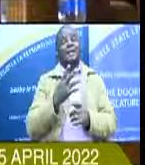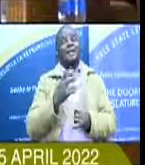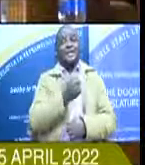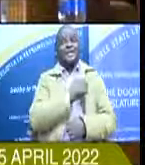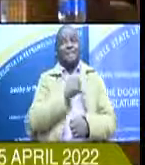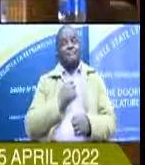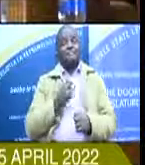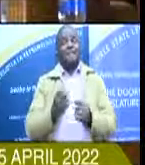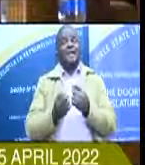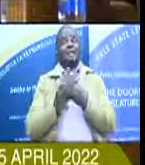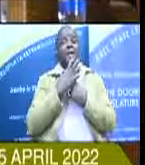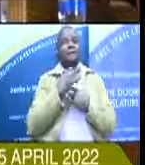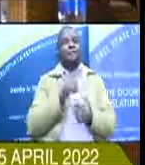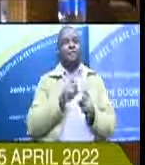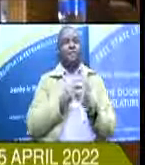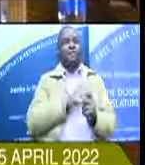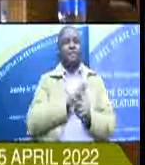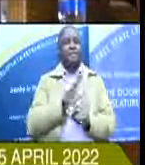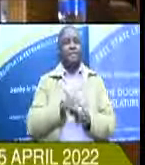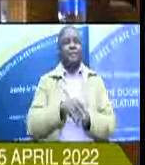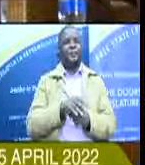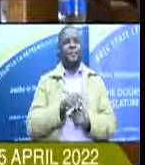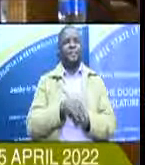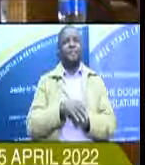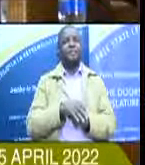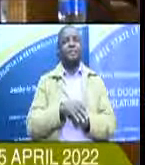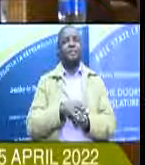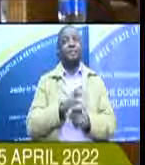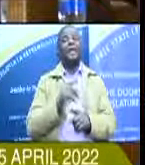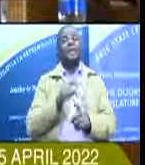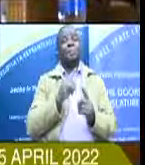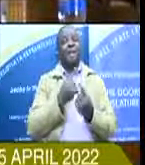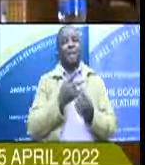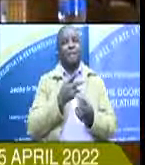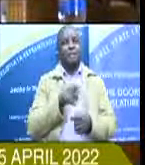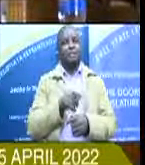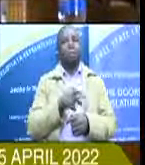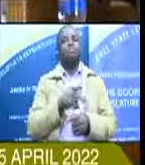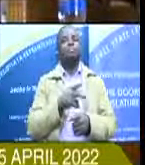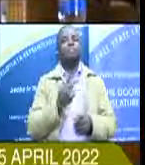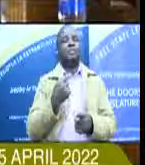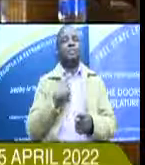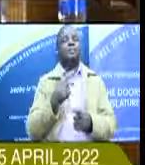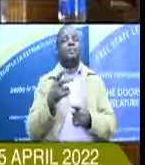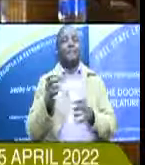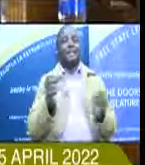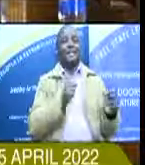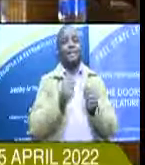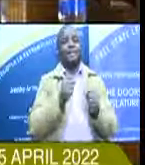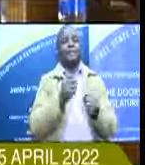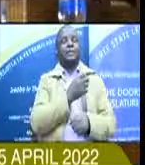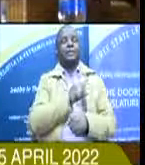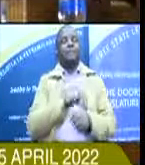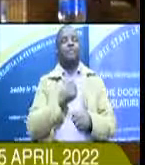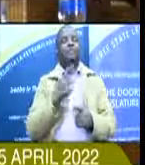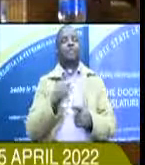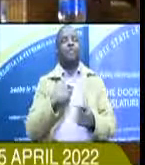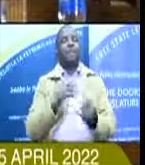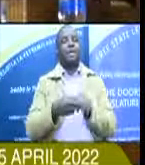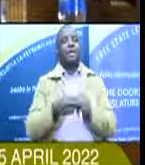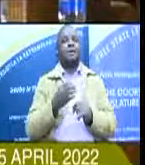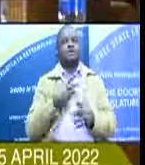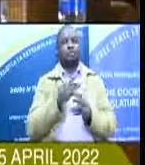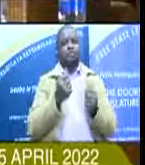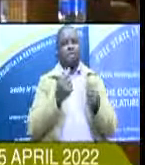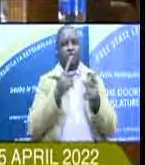of the COVID-19. In response of the COVID-19 impact, the department had to recruit several staff to match the demand. A